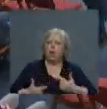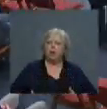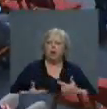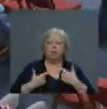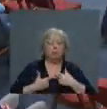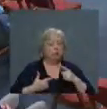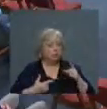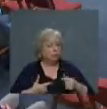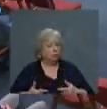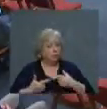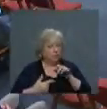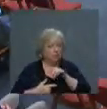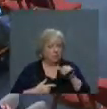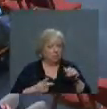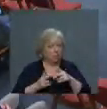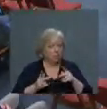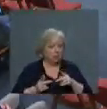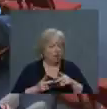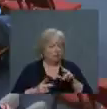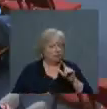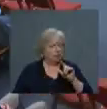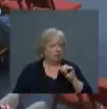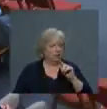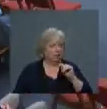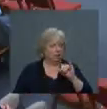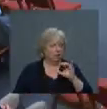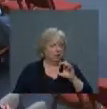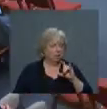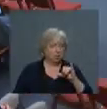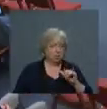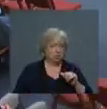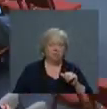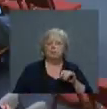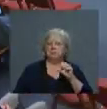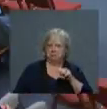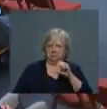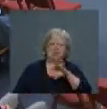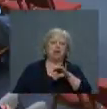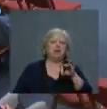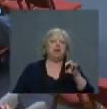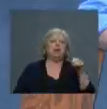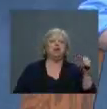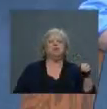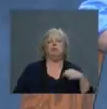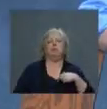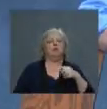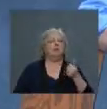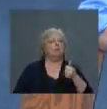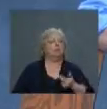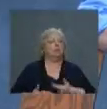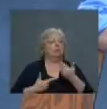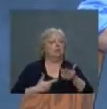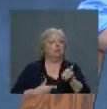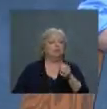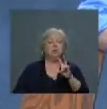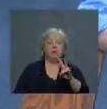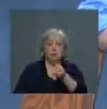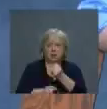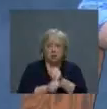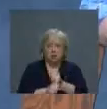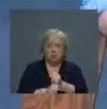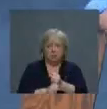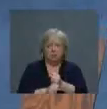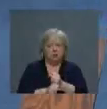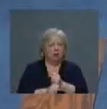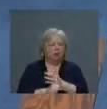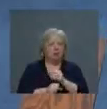And you live in the same place that Letitia does, I take it. 9900. Yes, sir. 9900. Okay. I've been there 17 years. And